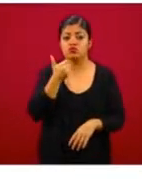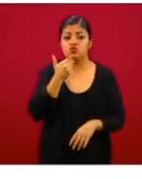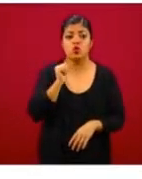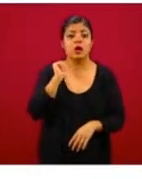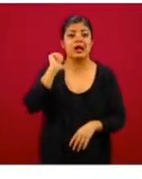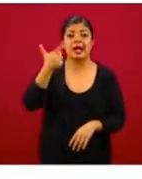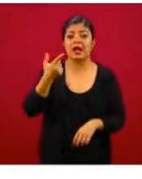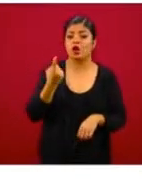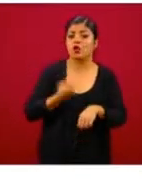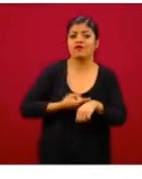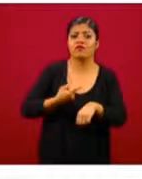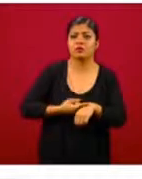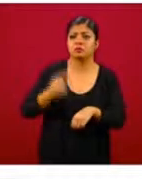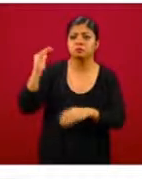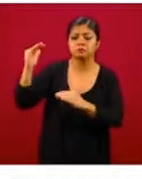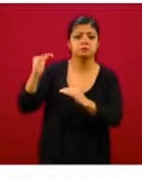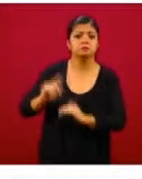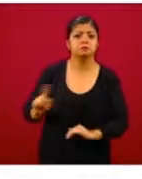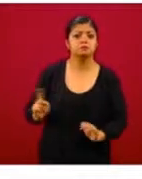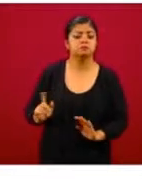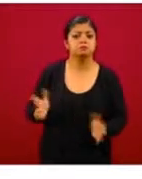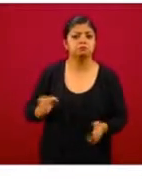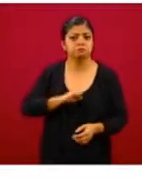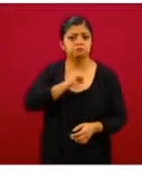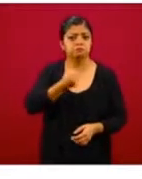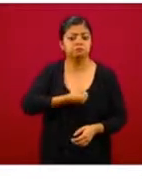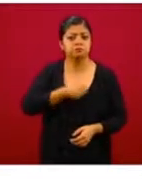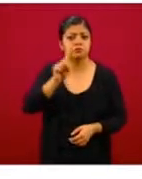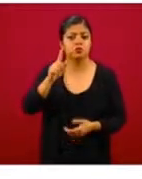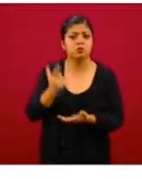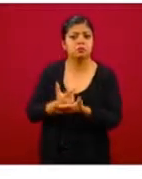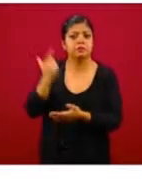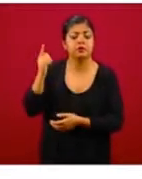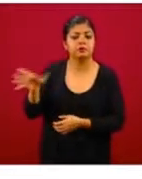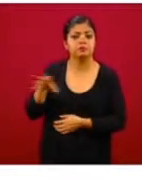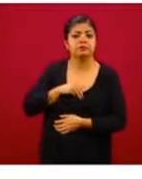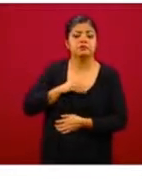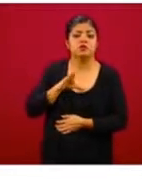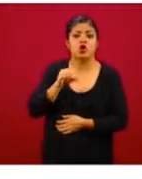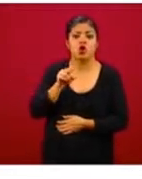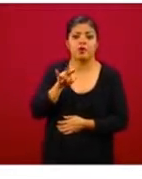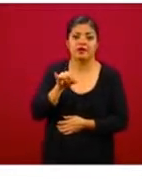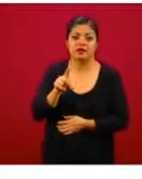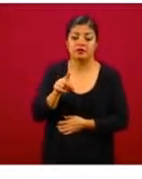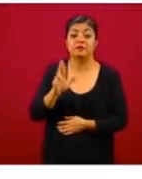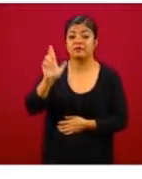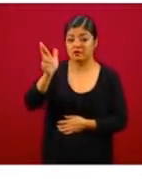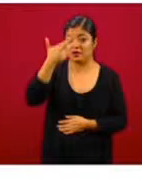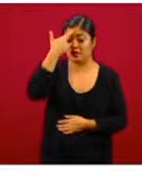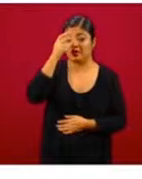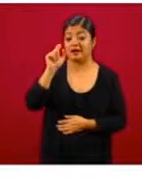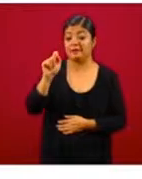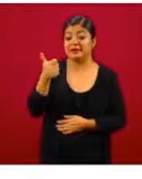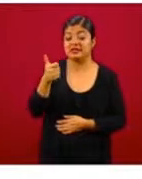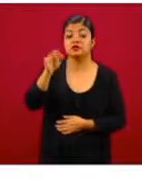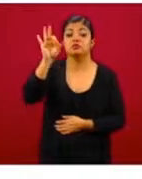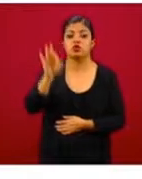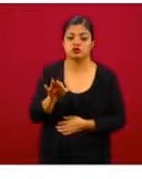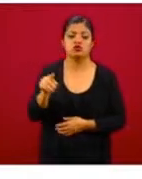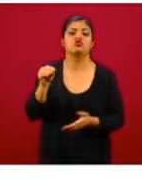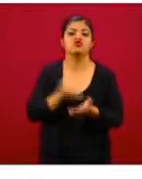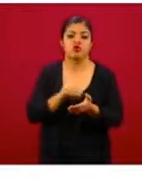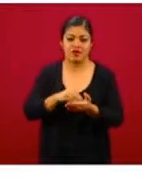26% of the people that have died did not have any of these comorbidities that are shown